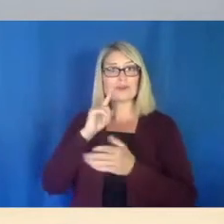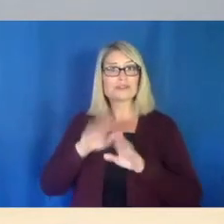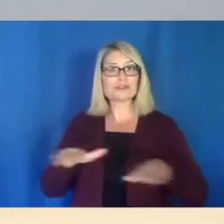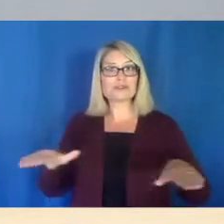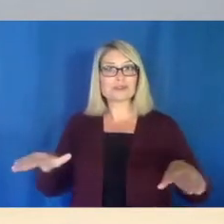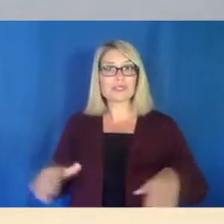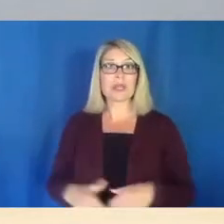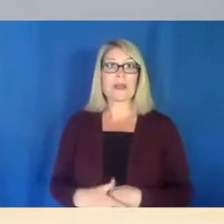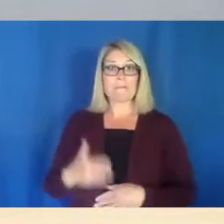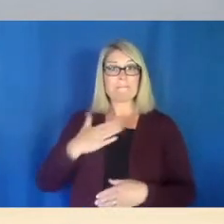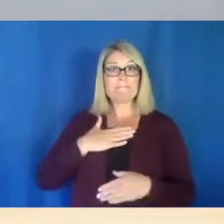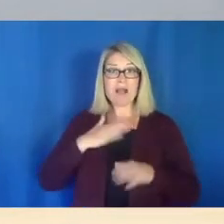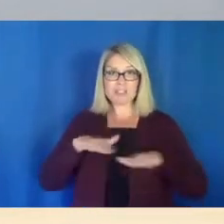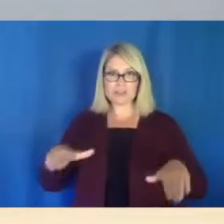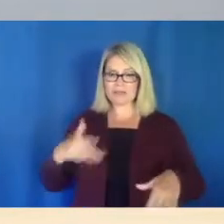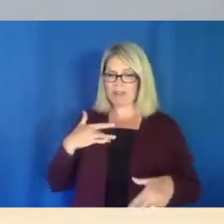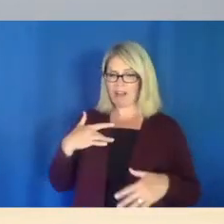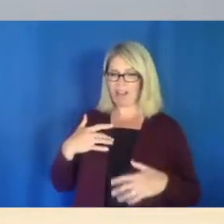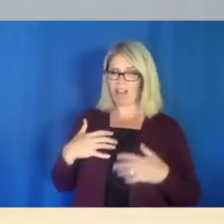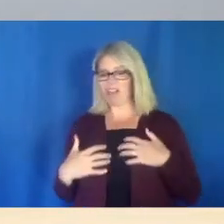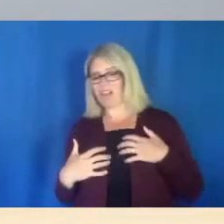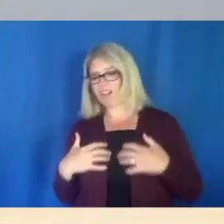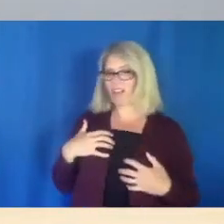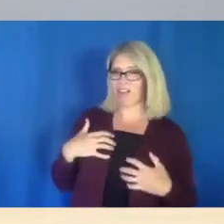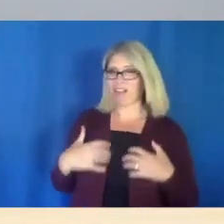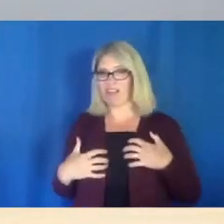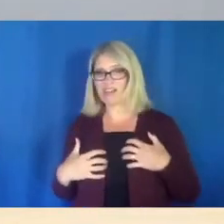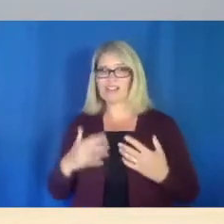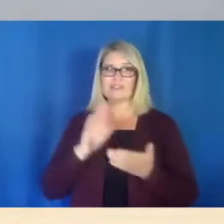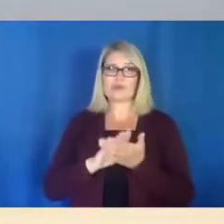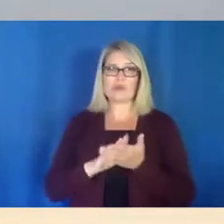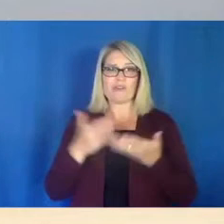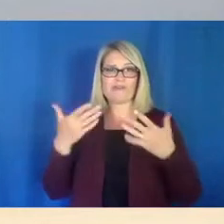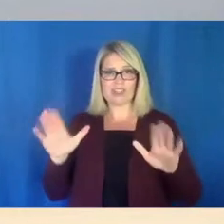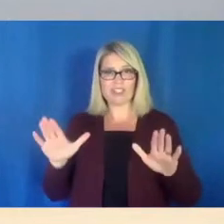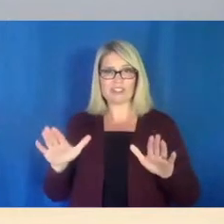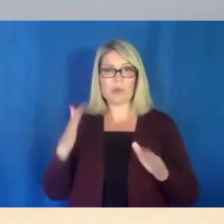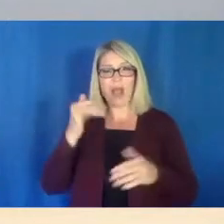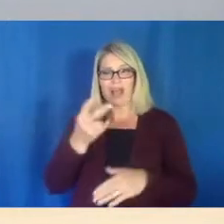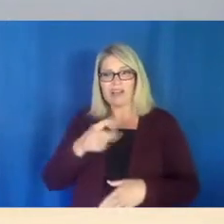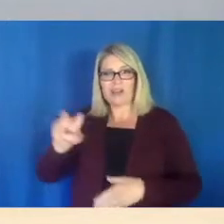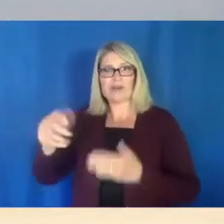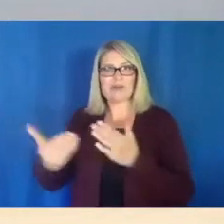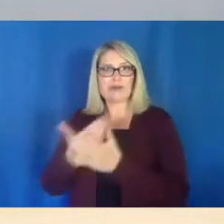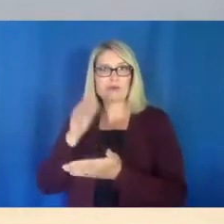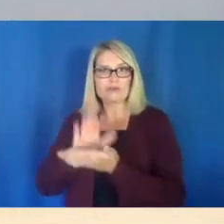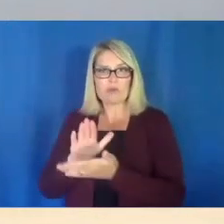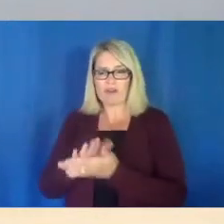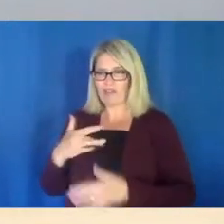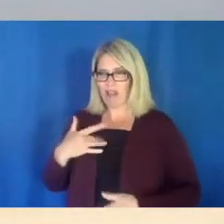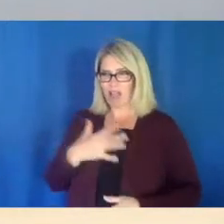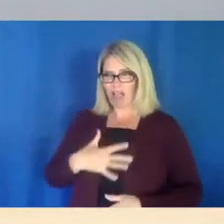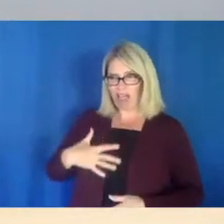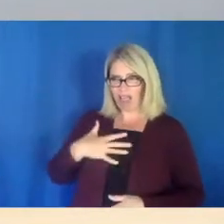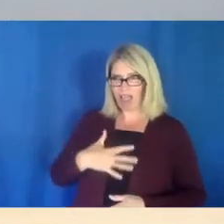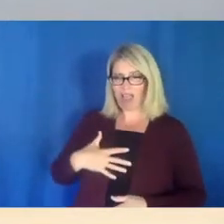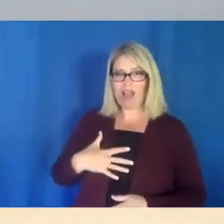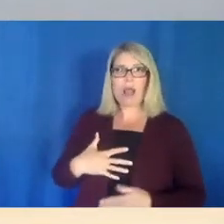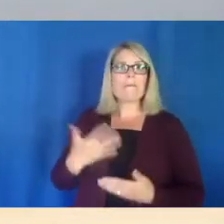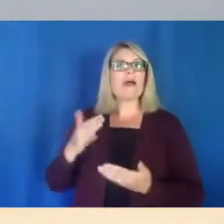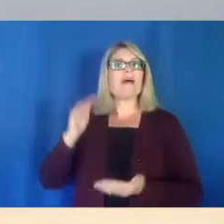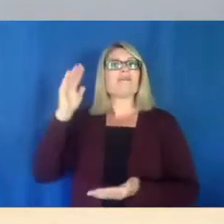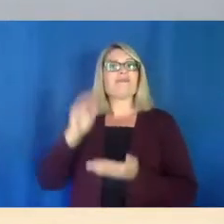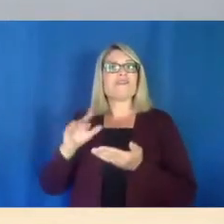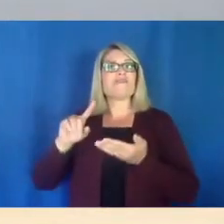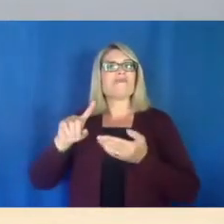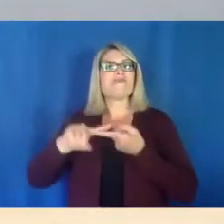children I know had mixed feelings about the end of school year as it means transitioning to new schools and less contact with close friends over